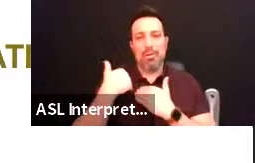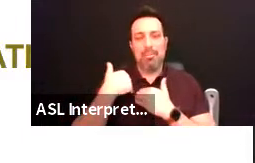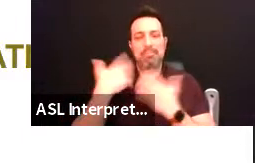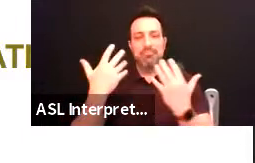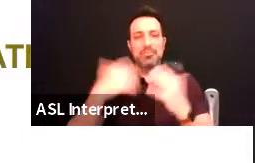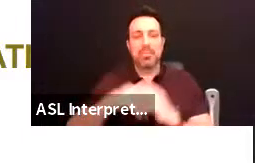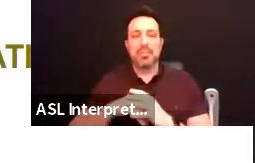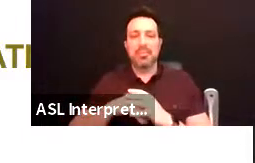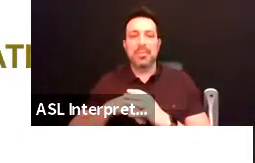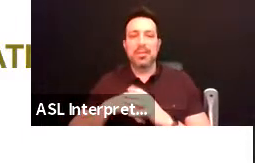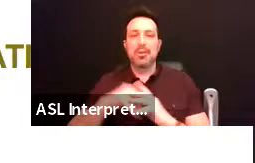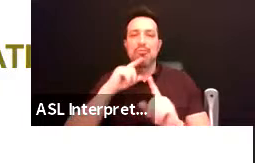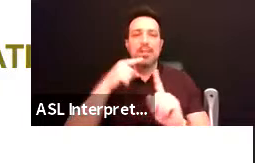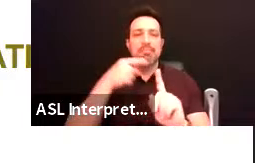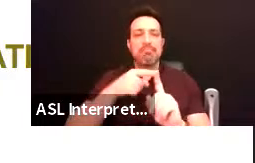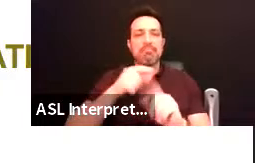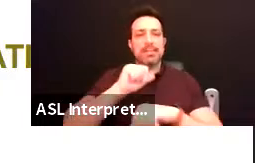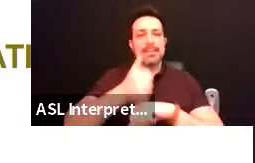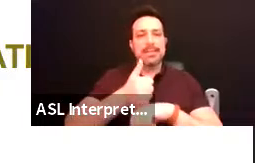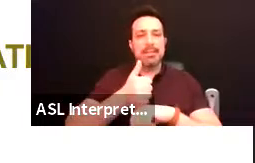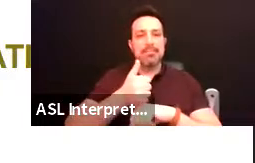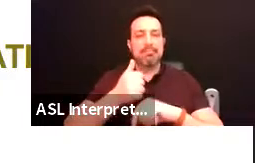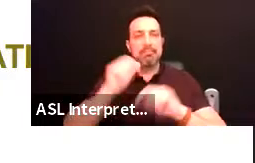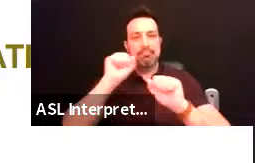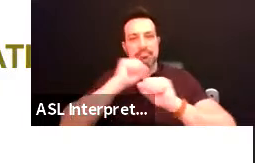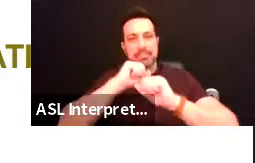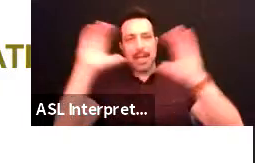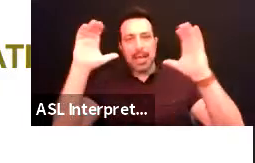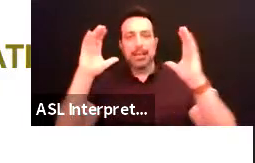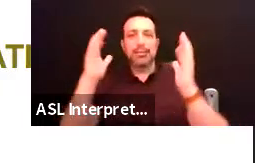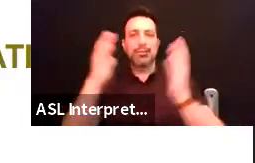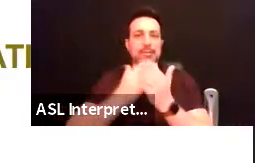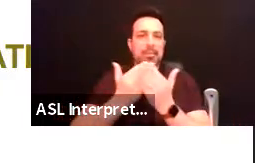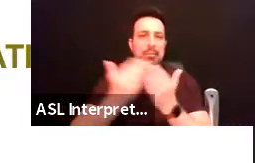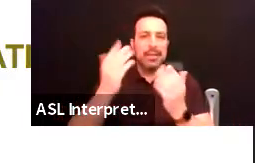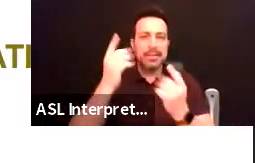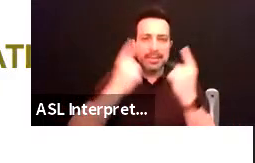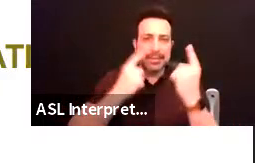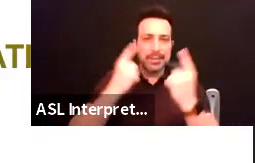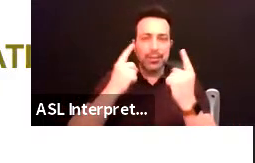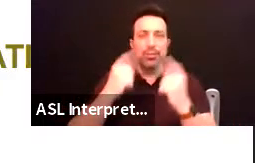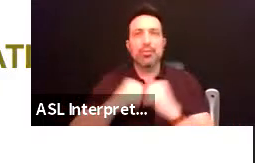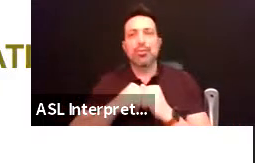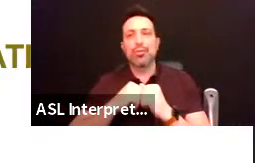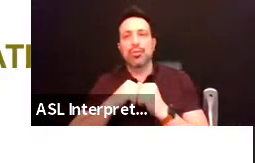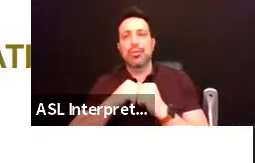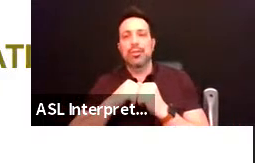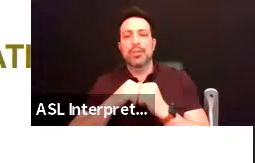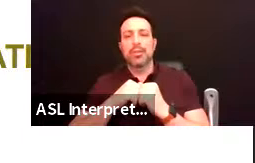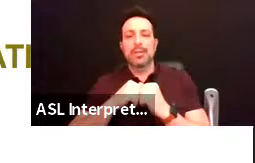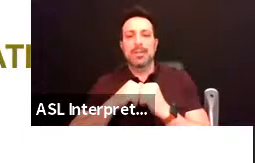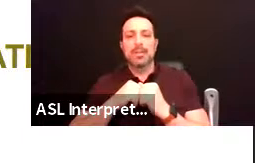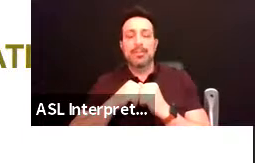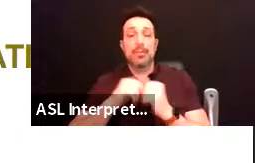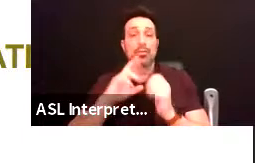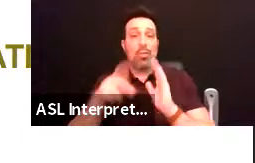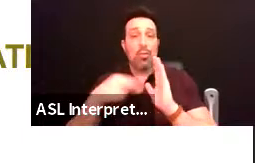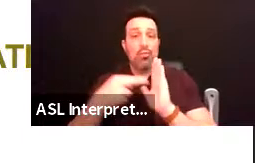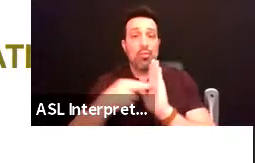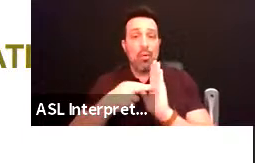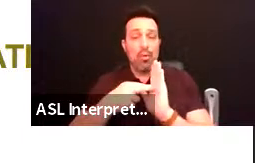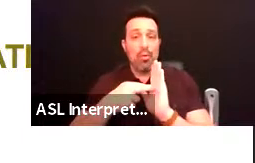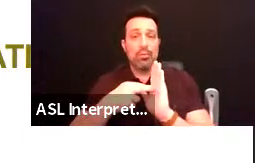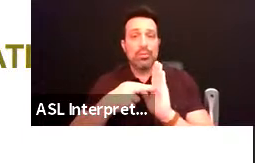was really just kind of setting the stage, some things to consider. So then the roles that